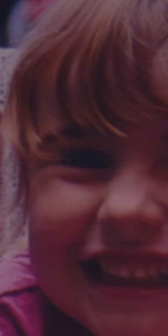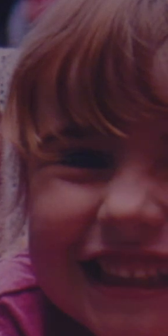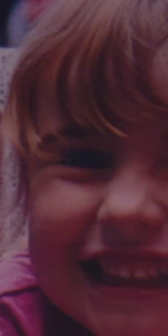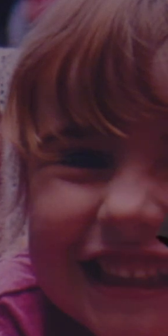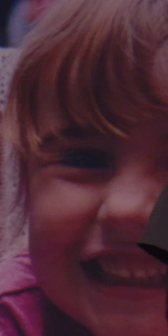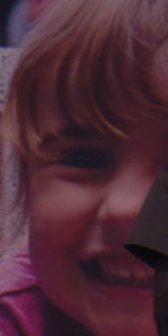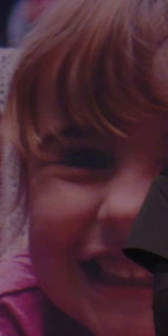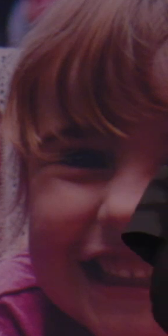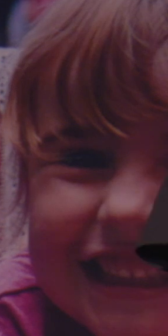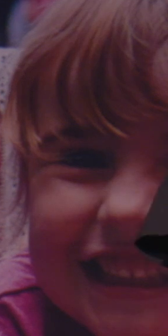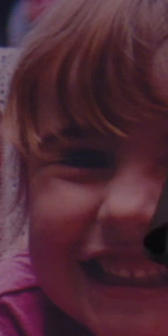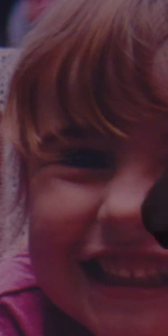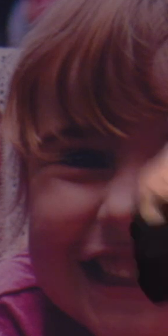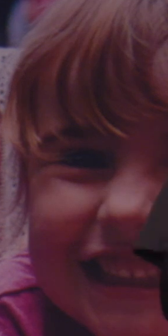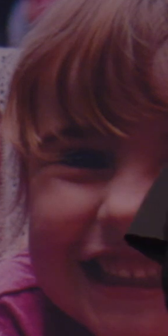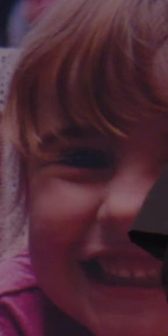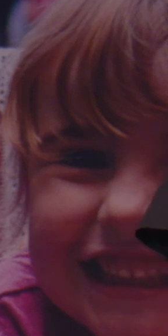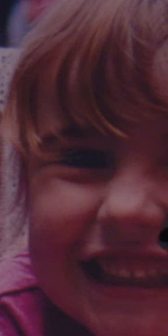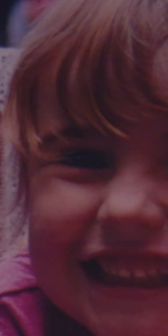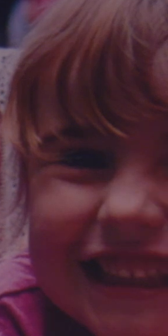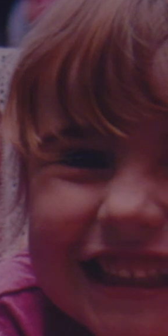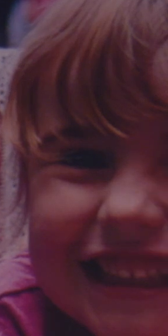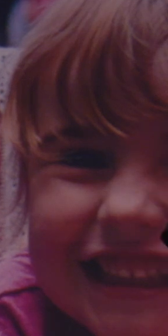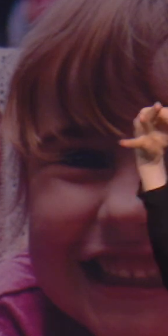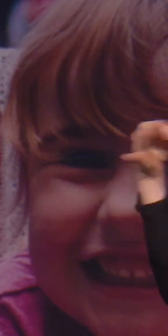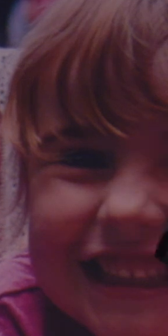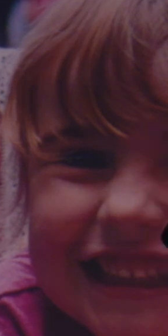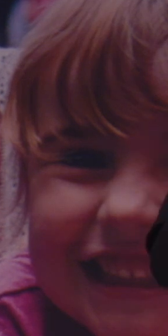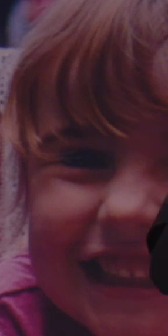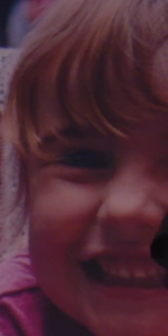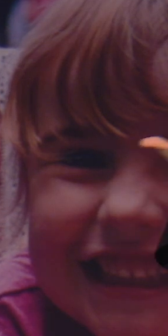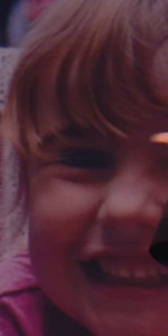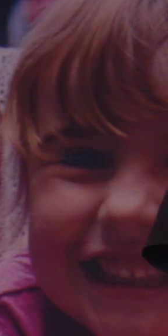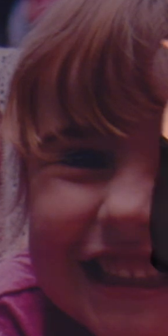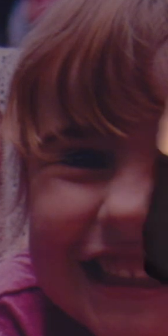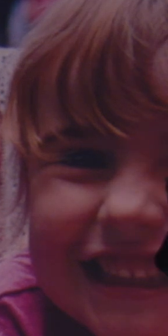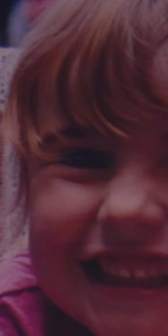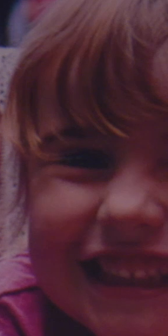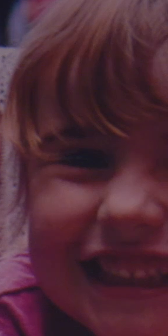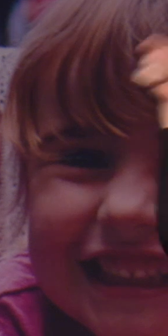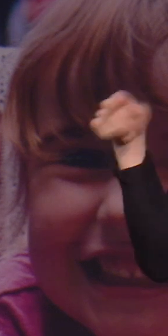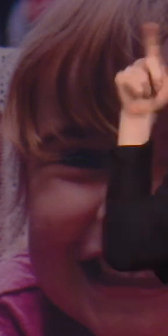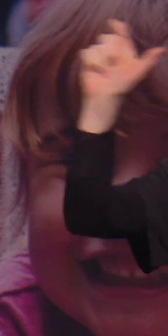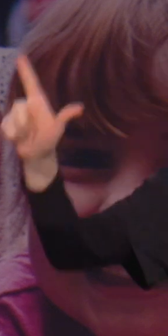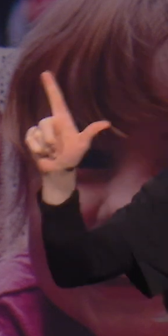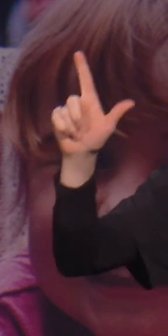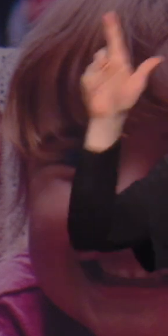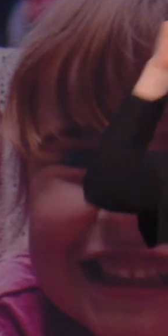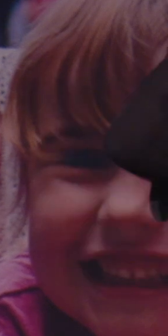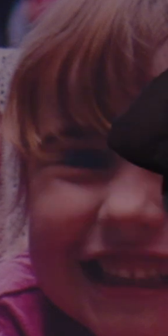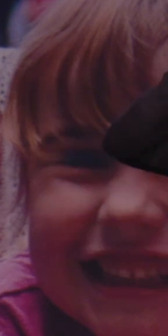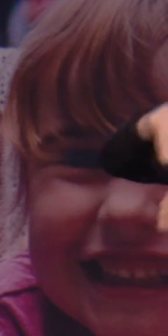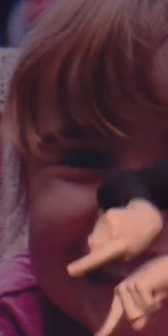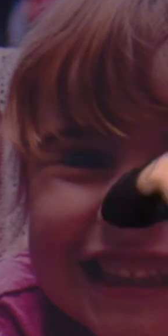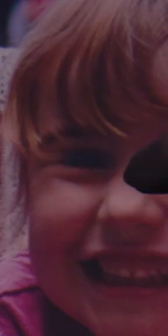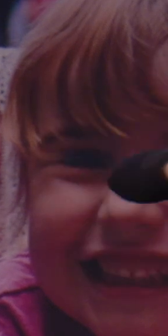just putting it all together, putting the scenes and the songs and the songs in the scenes. Now, really, especially when it comes to